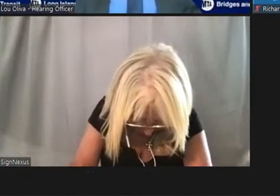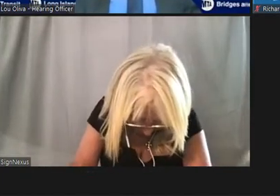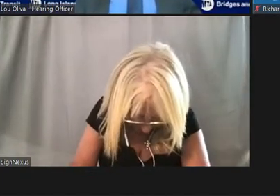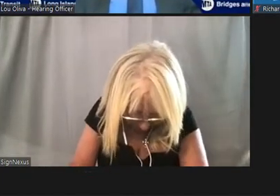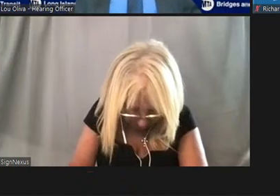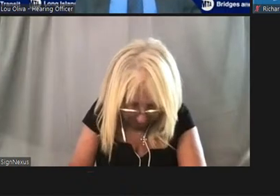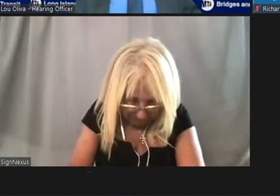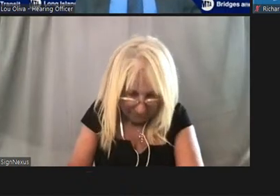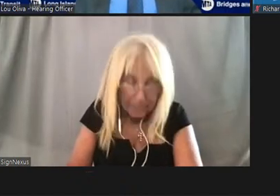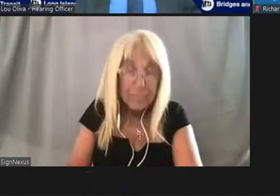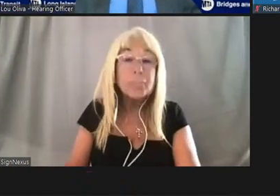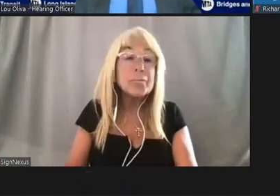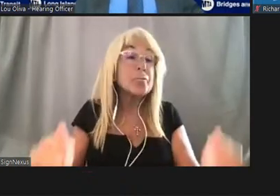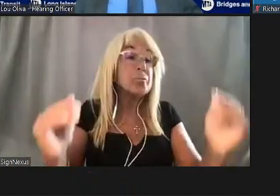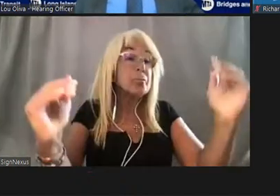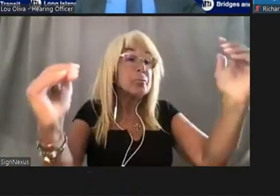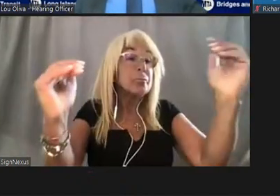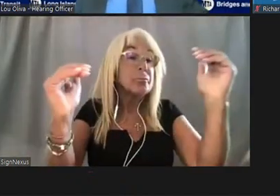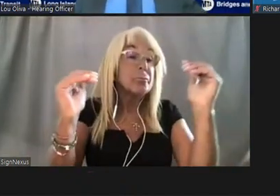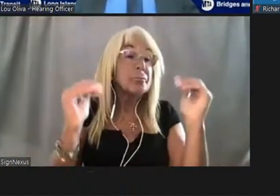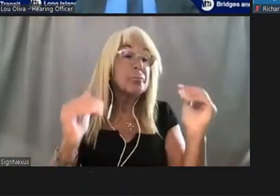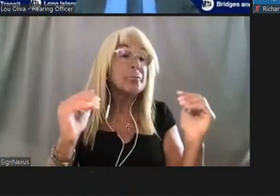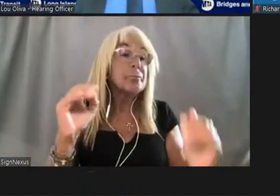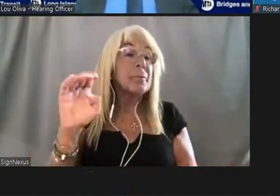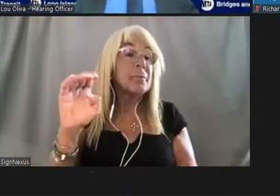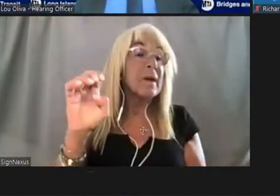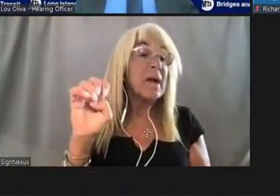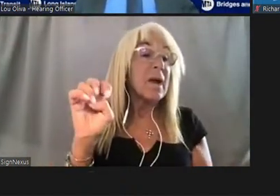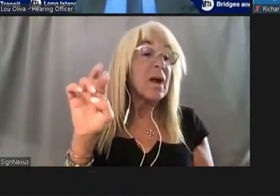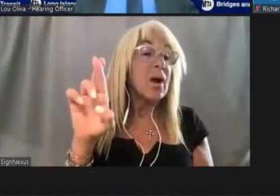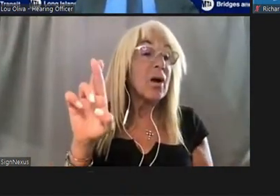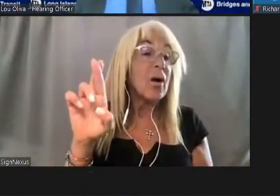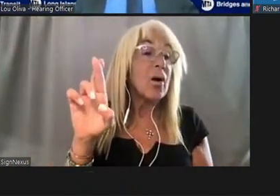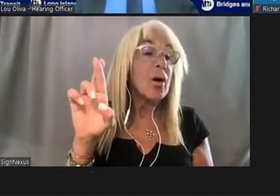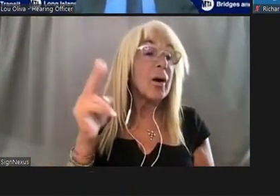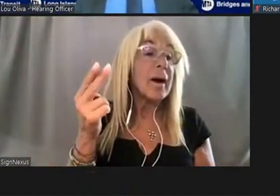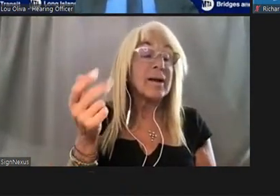our next speaker is Aaron tunsil